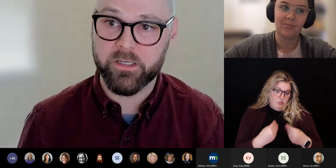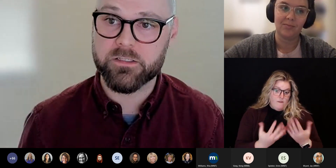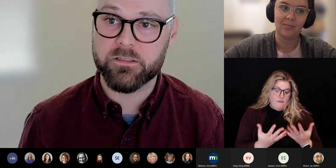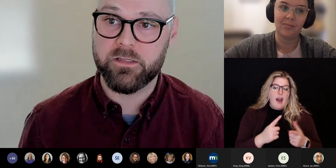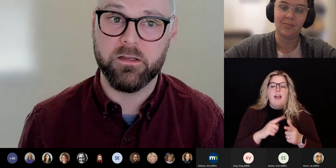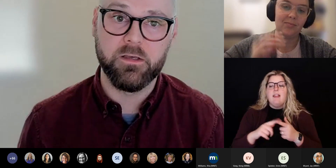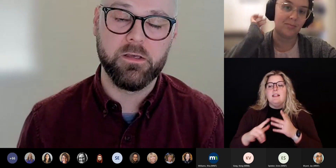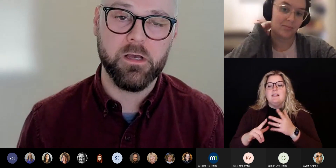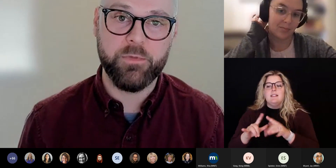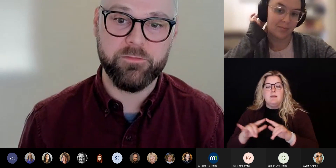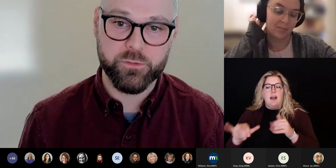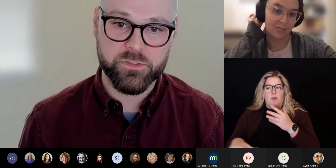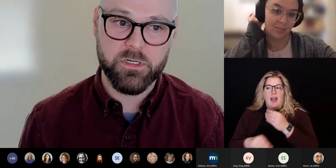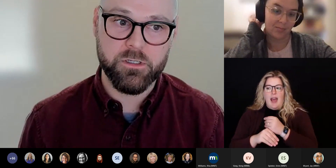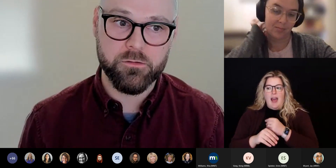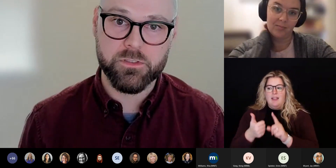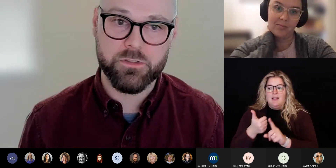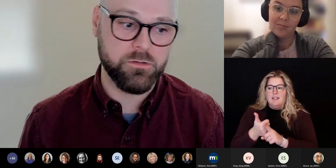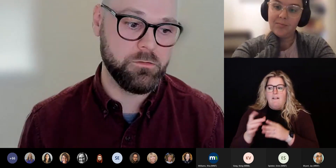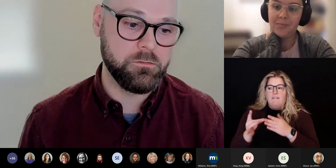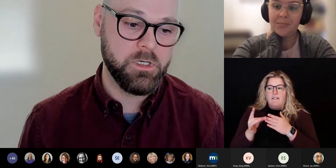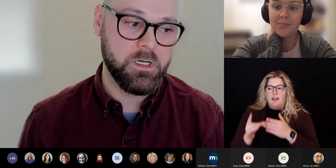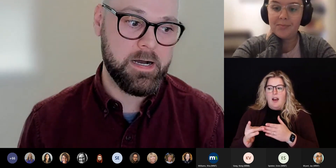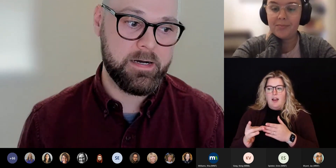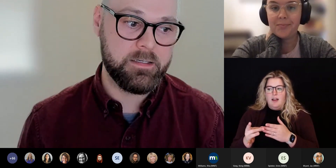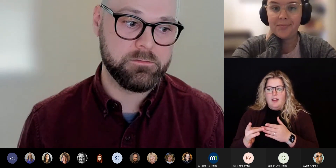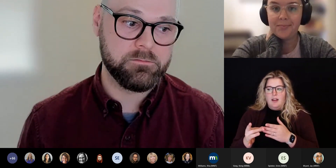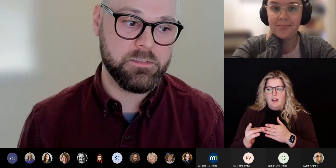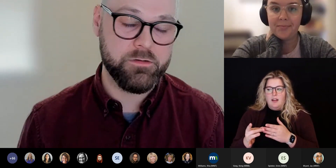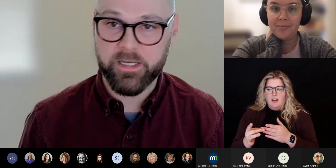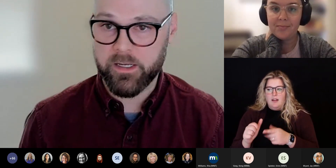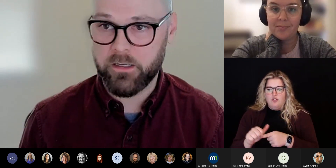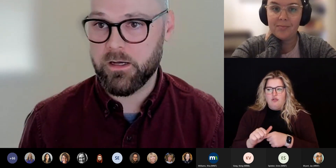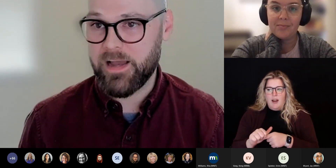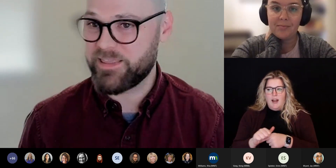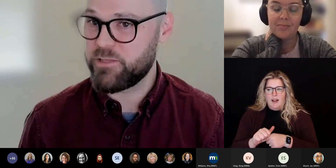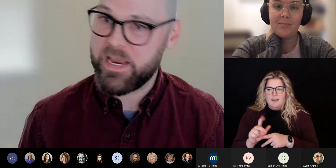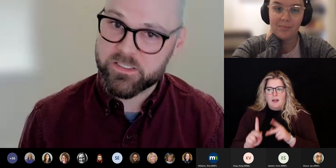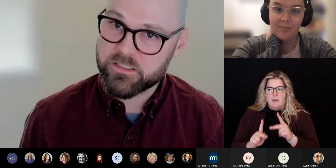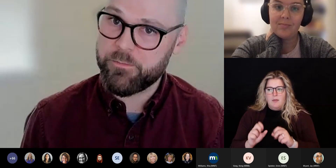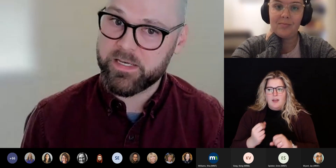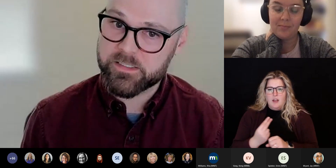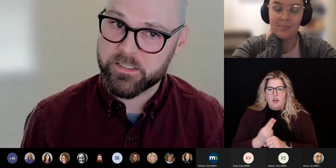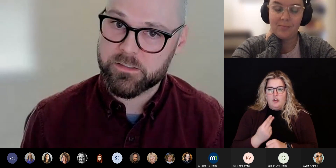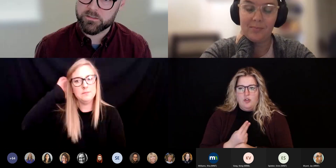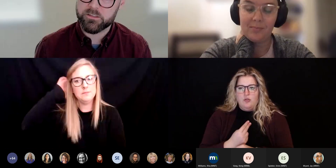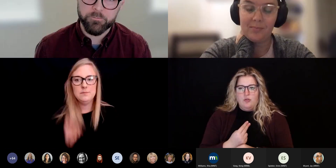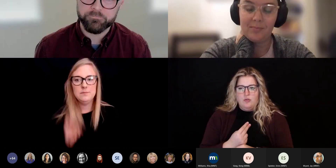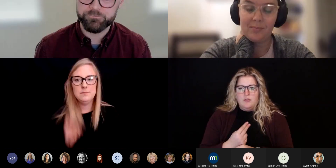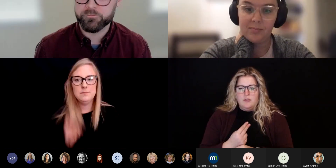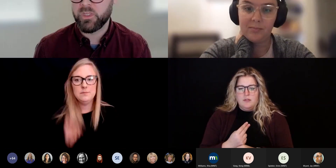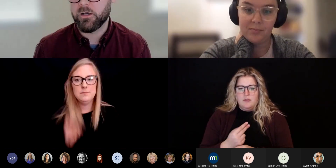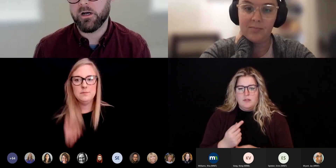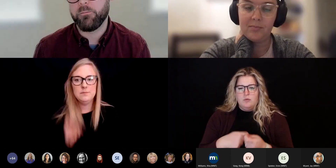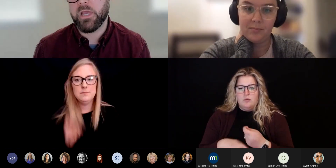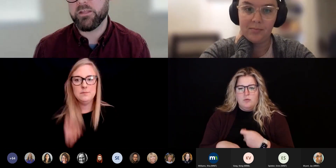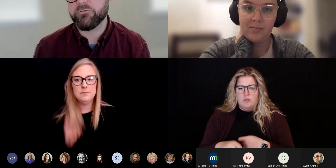self-guided trainings that individuals can use to dig in at the pace that makes sense to